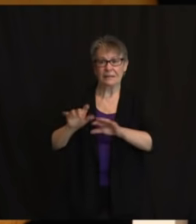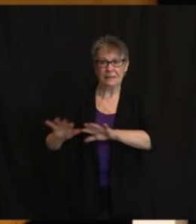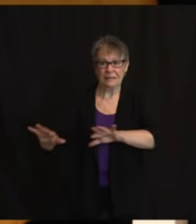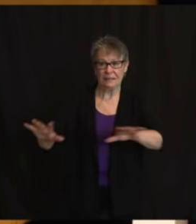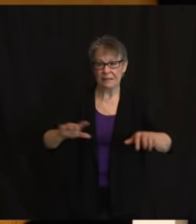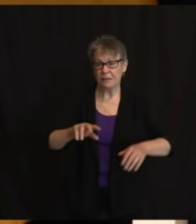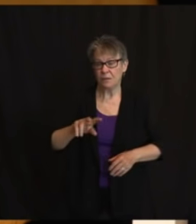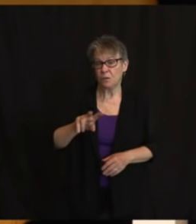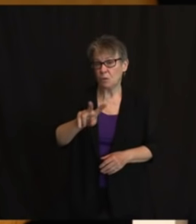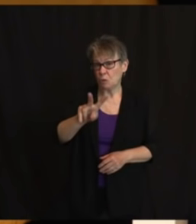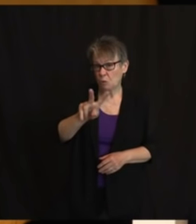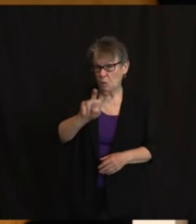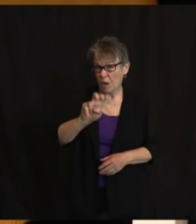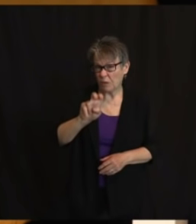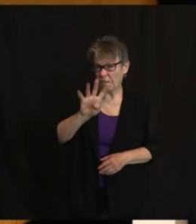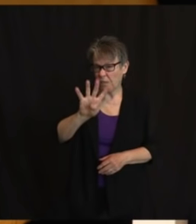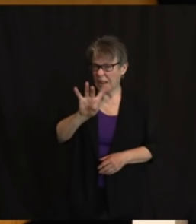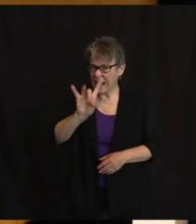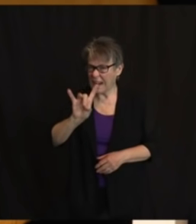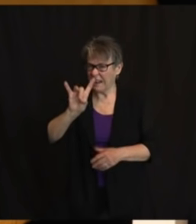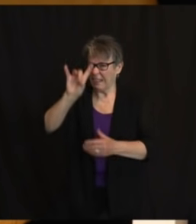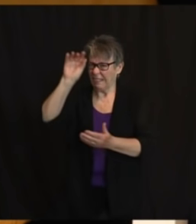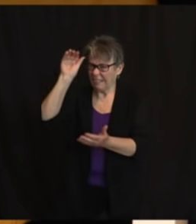248,319 individuals,